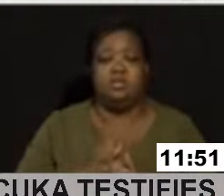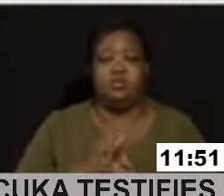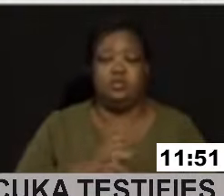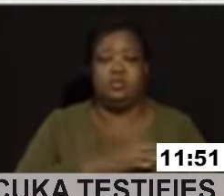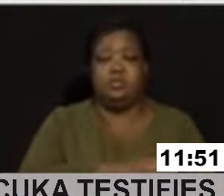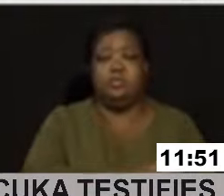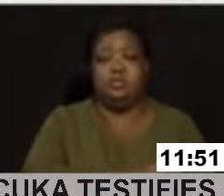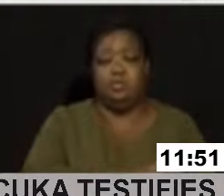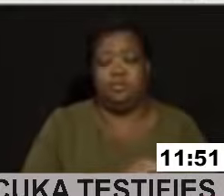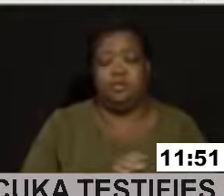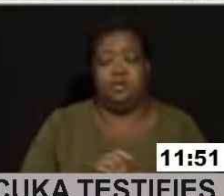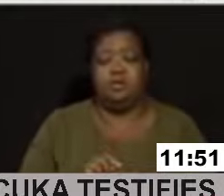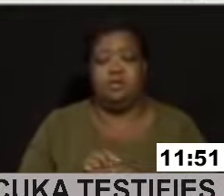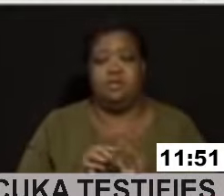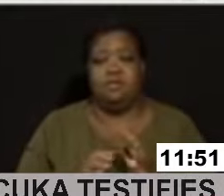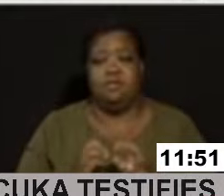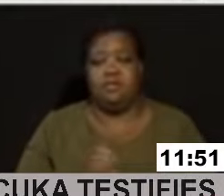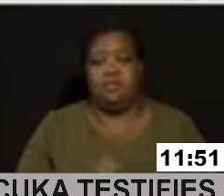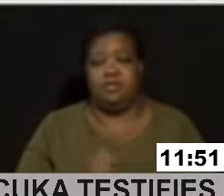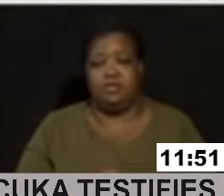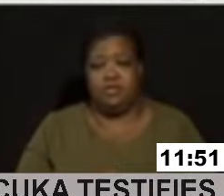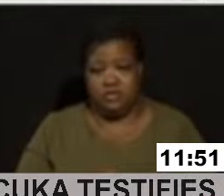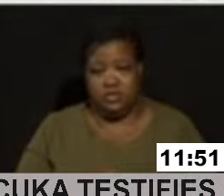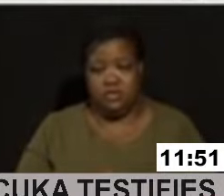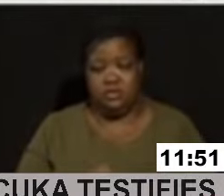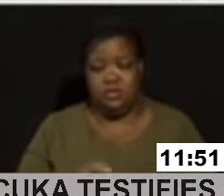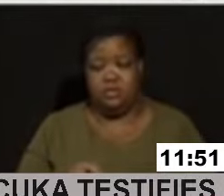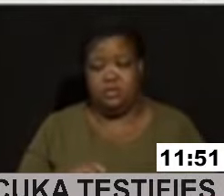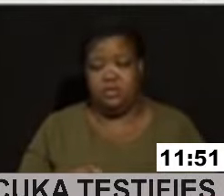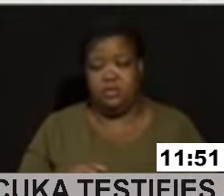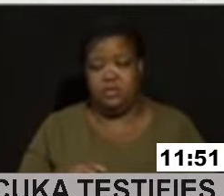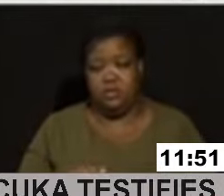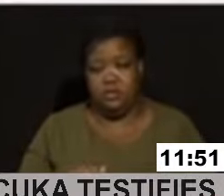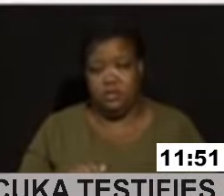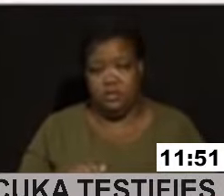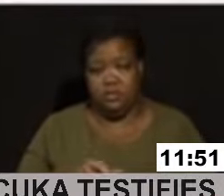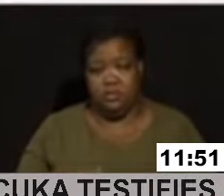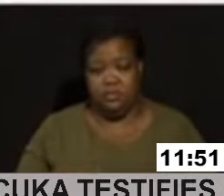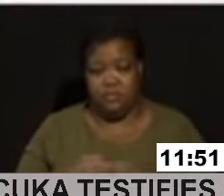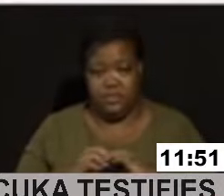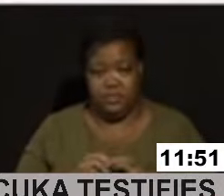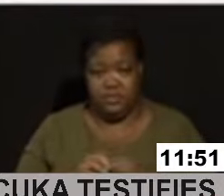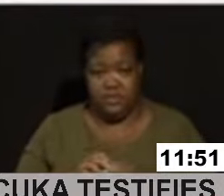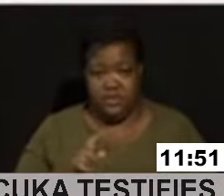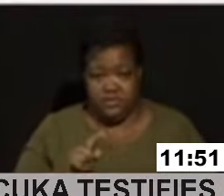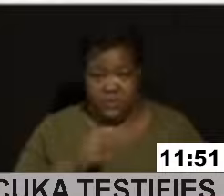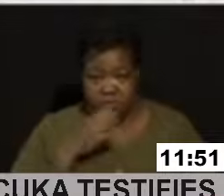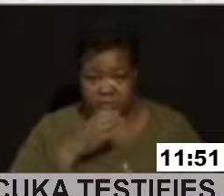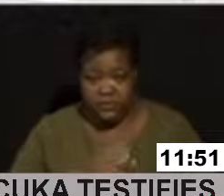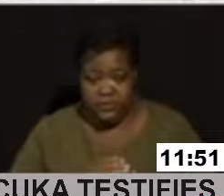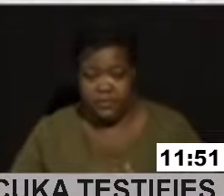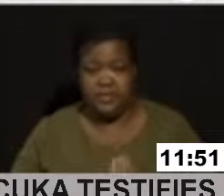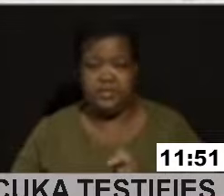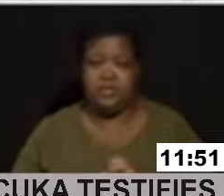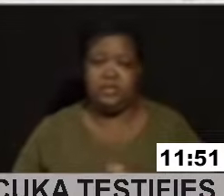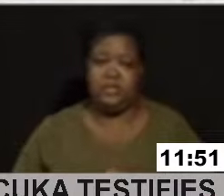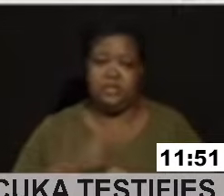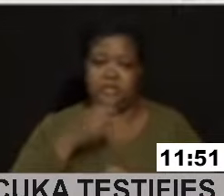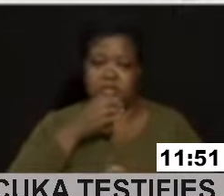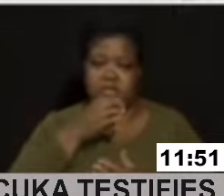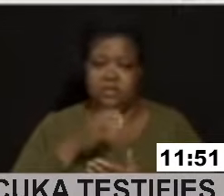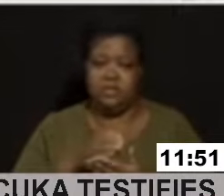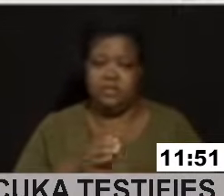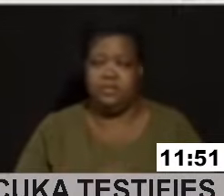the need to build a functional and credible NPA. You confirm that? Yes, I do. Can you just